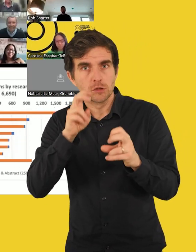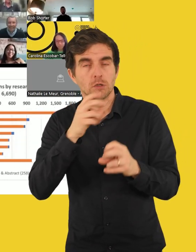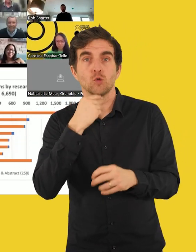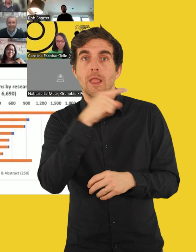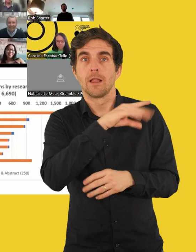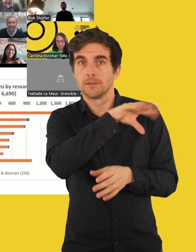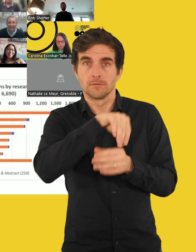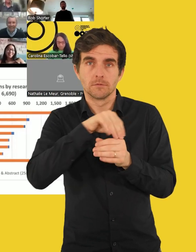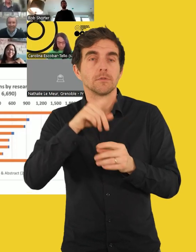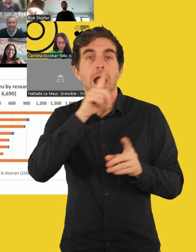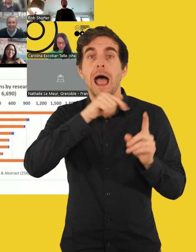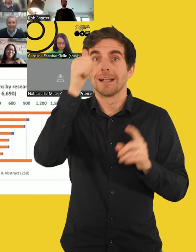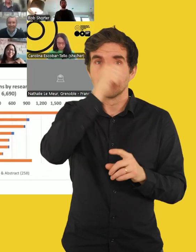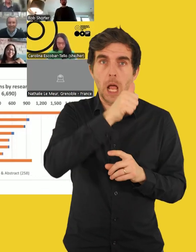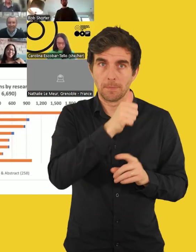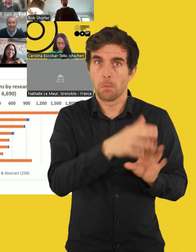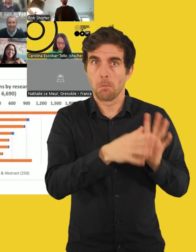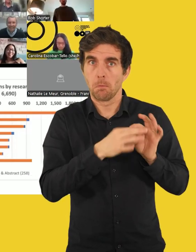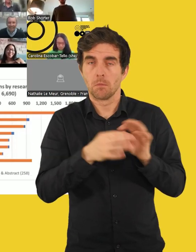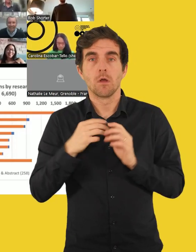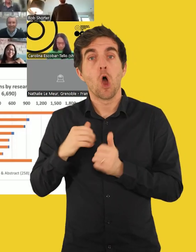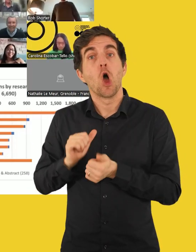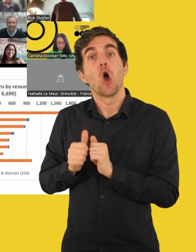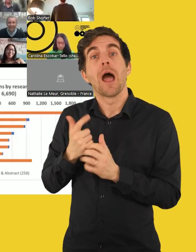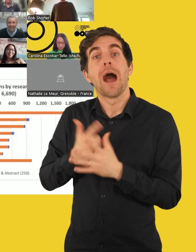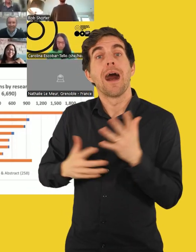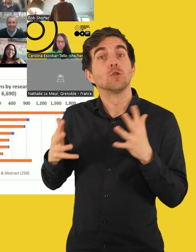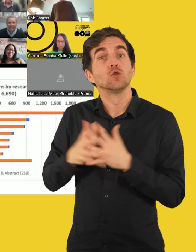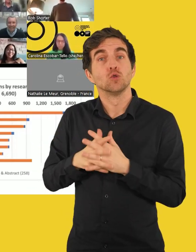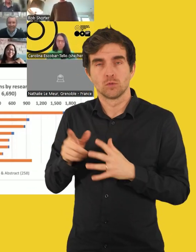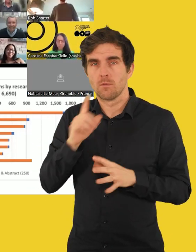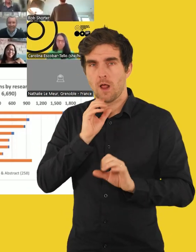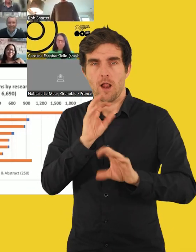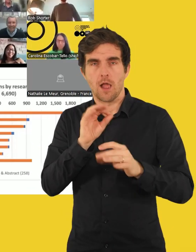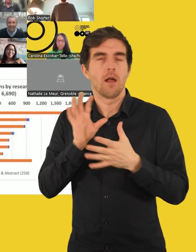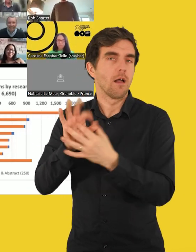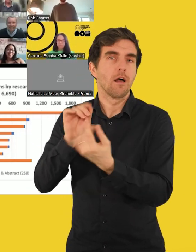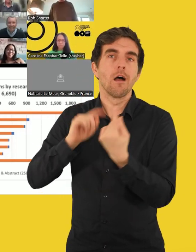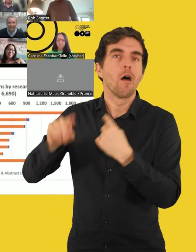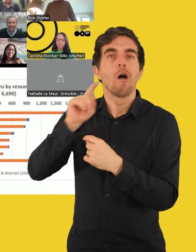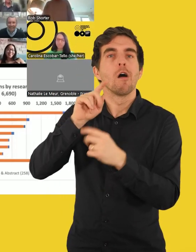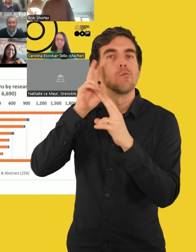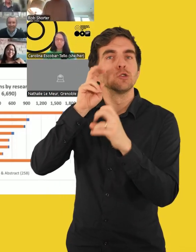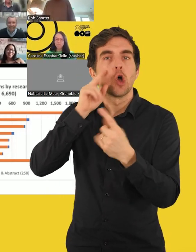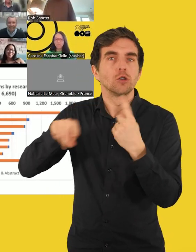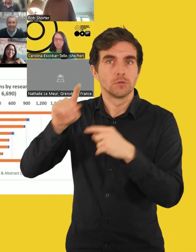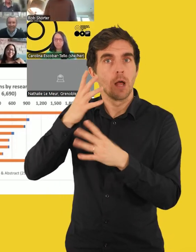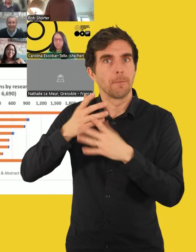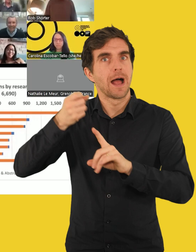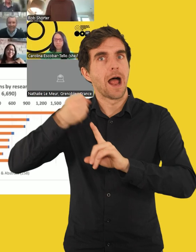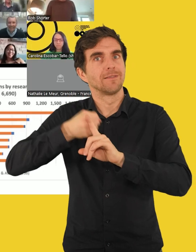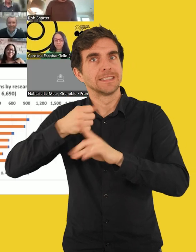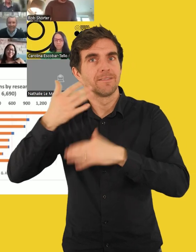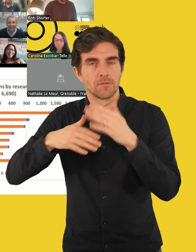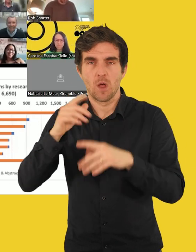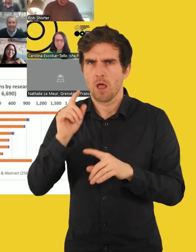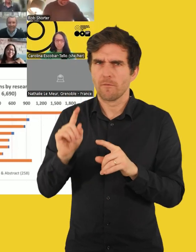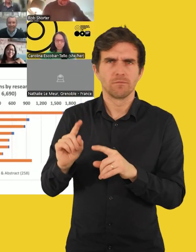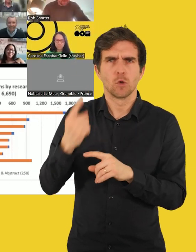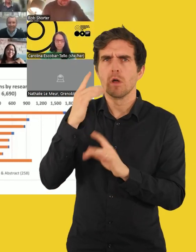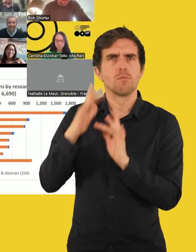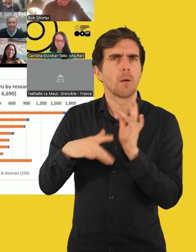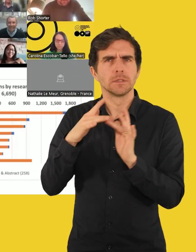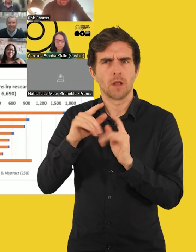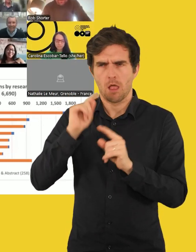doing dissertations and academics engaging. And our colleague Andrew has been engaging with researcher activists. They held a